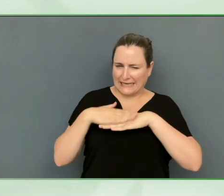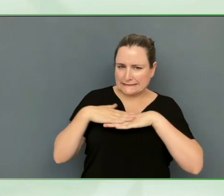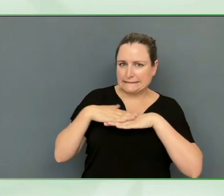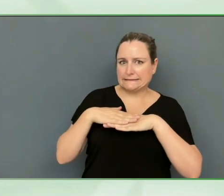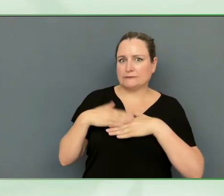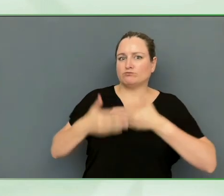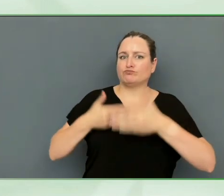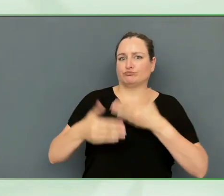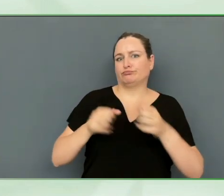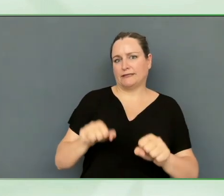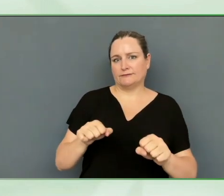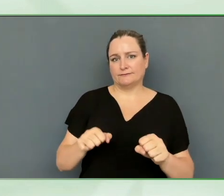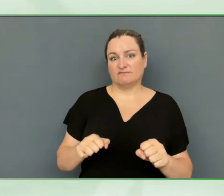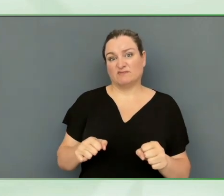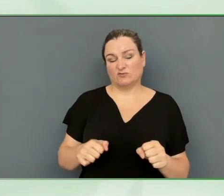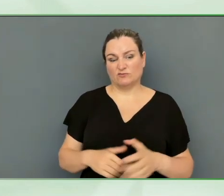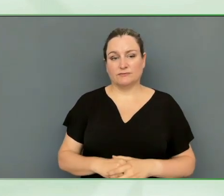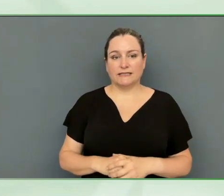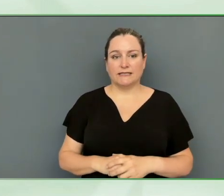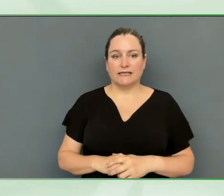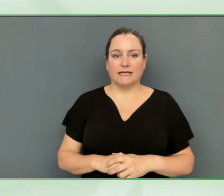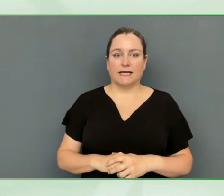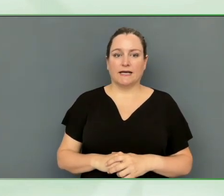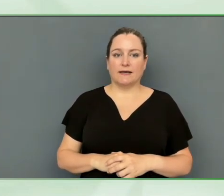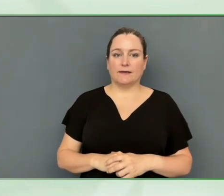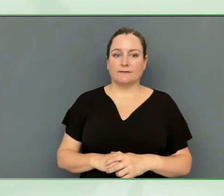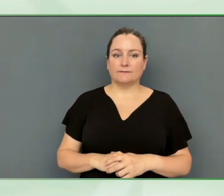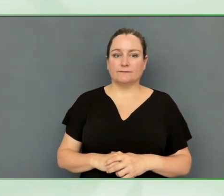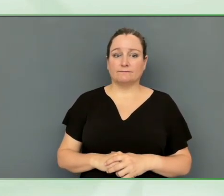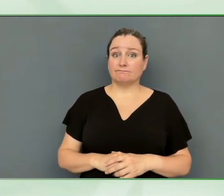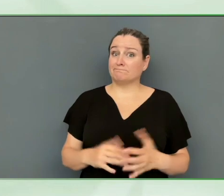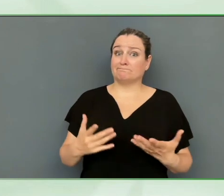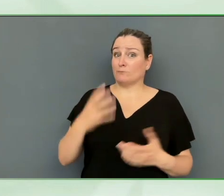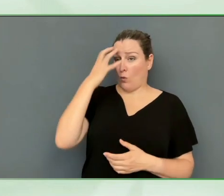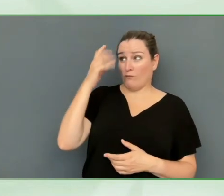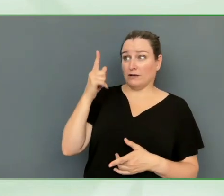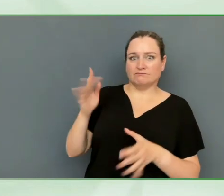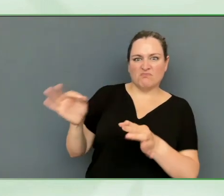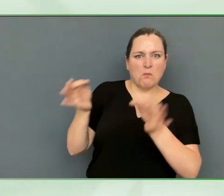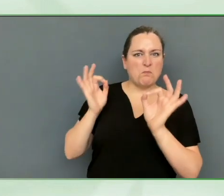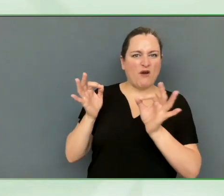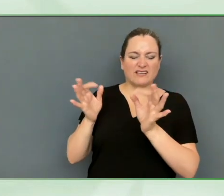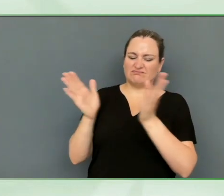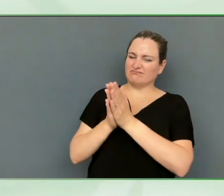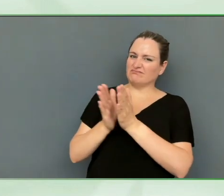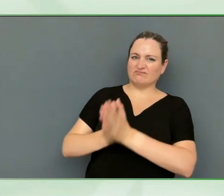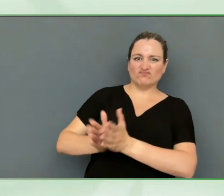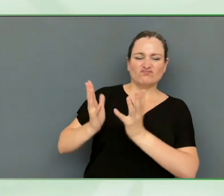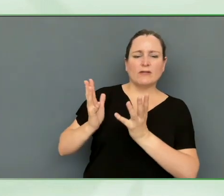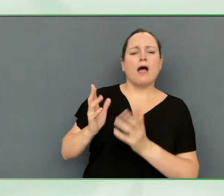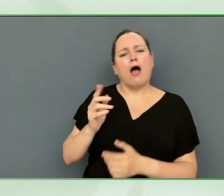would like to meet. So, but it's not perfect, but it does give us some idea of where we stand as far